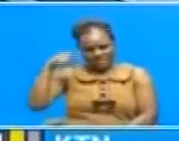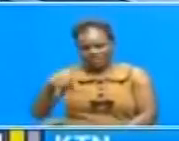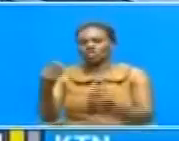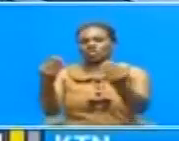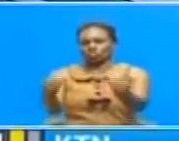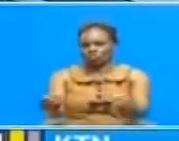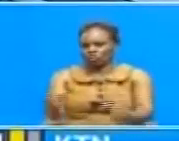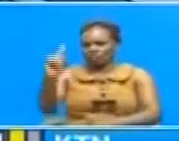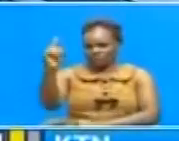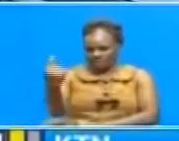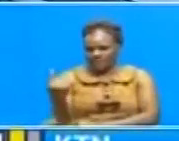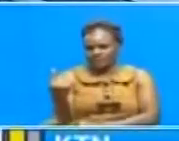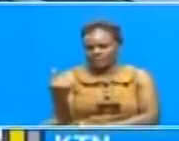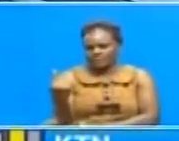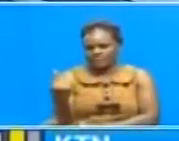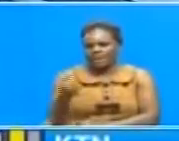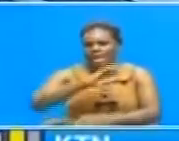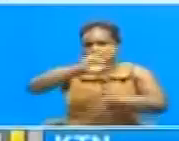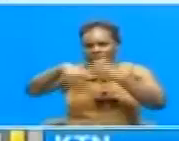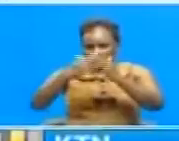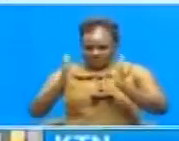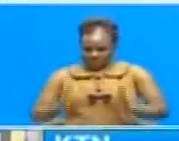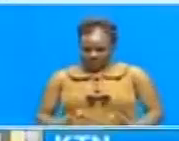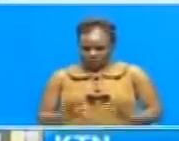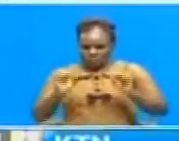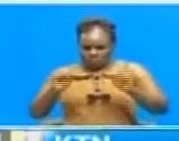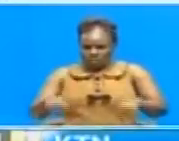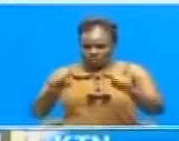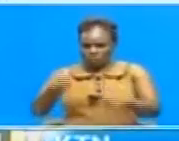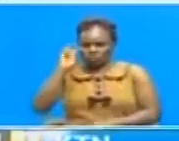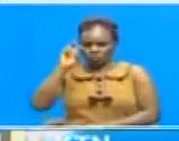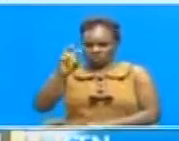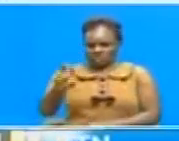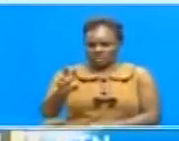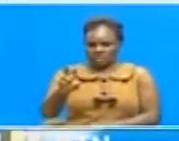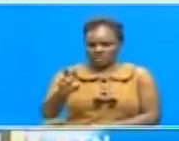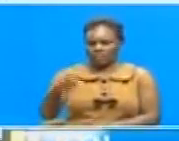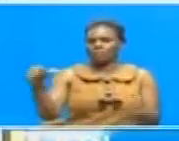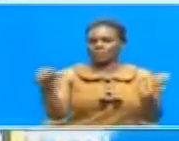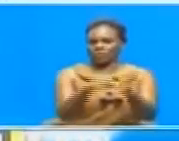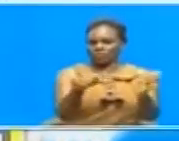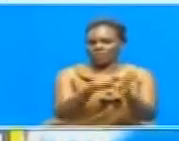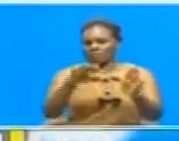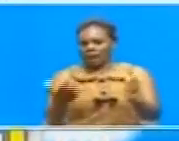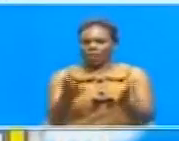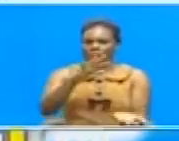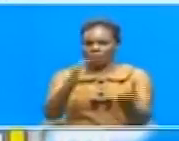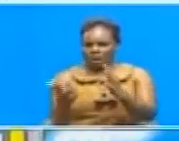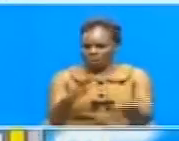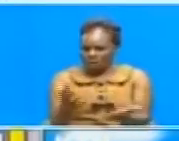solution. First and foremost, everybody now can see the magnitude of the problem.